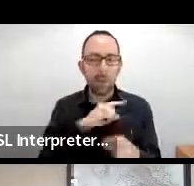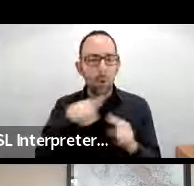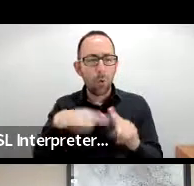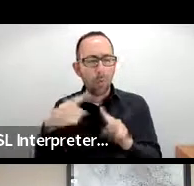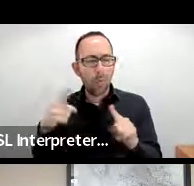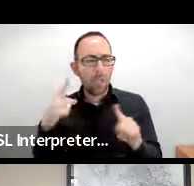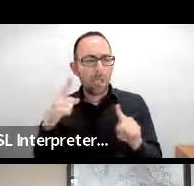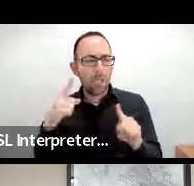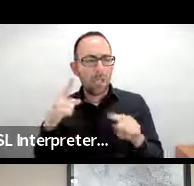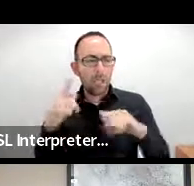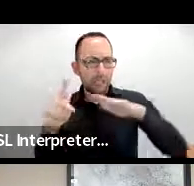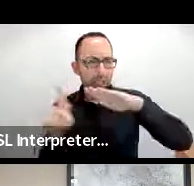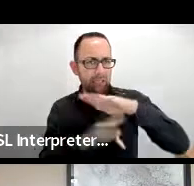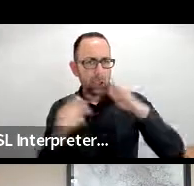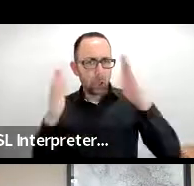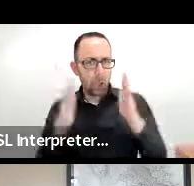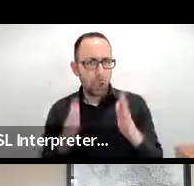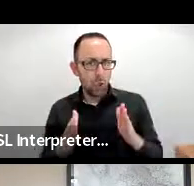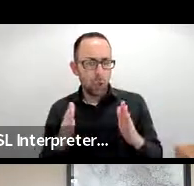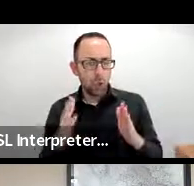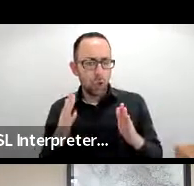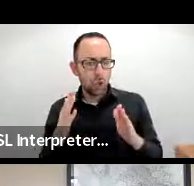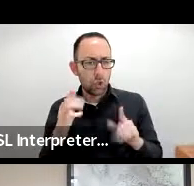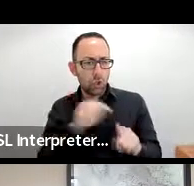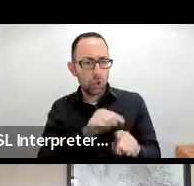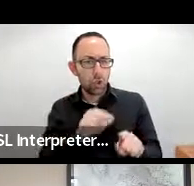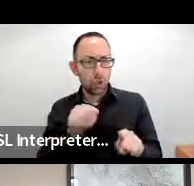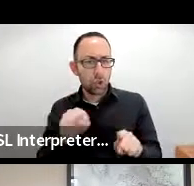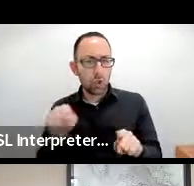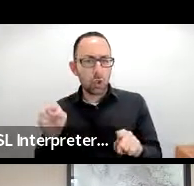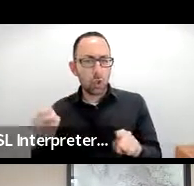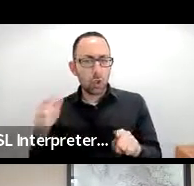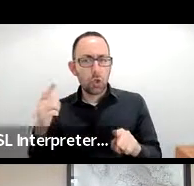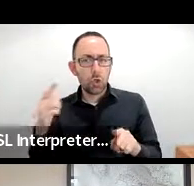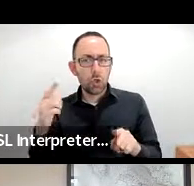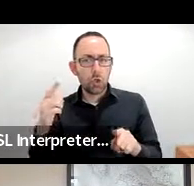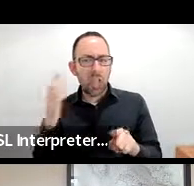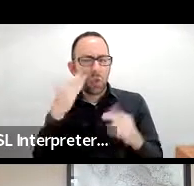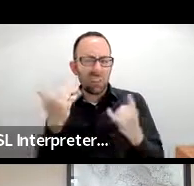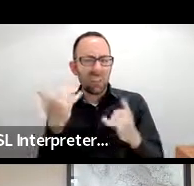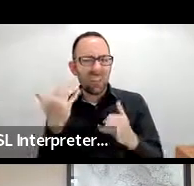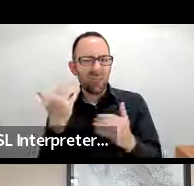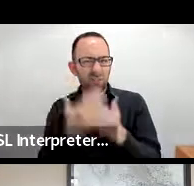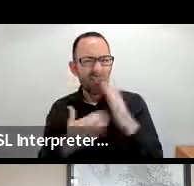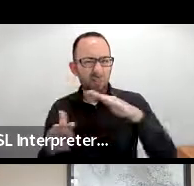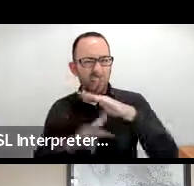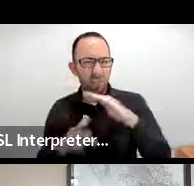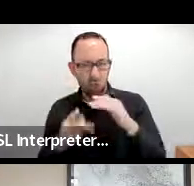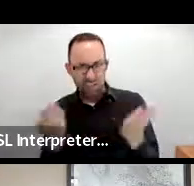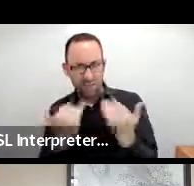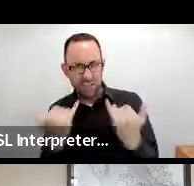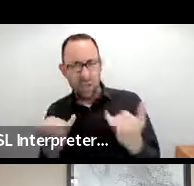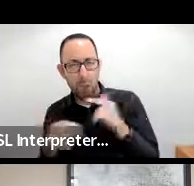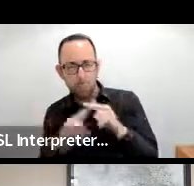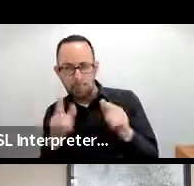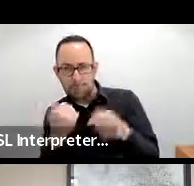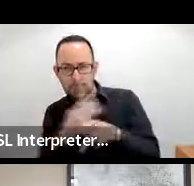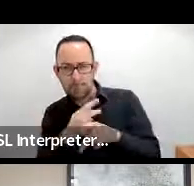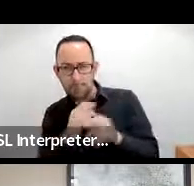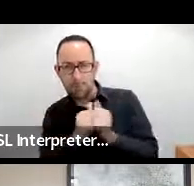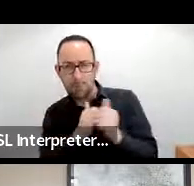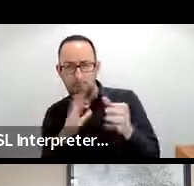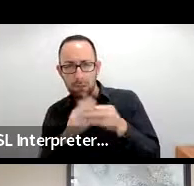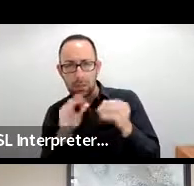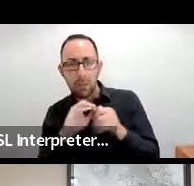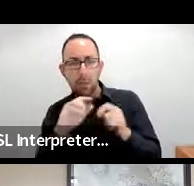expect kindergartners to be introduced to I know there's some kindergartners joining right now, so I'll choose my words carefully, but when can we expect kindergartners